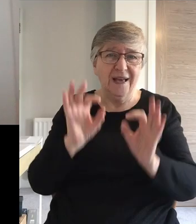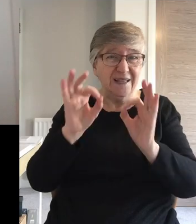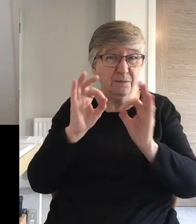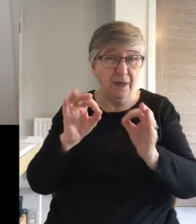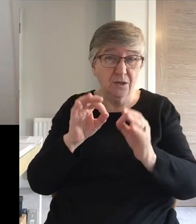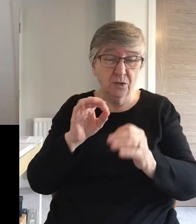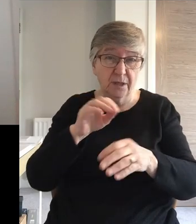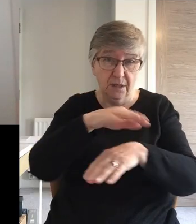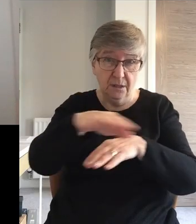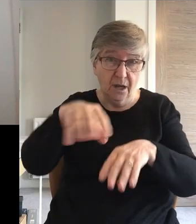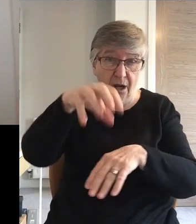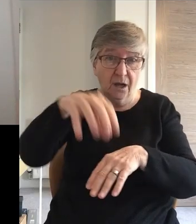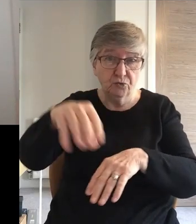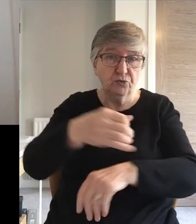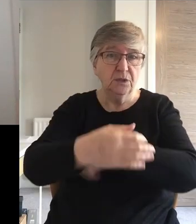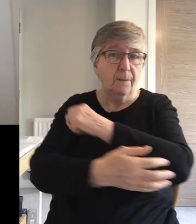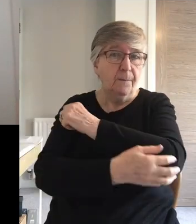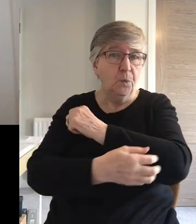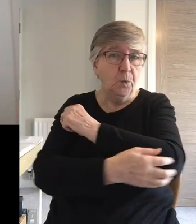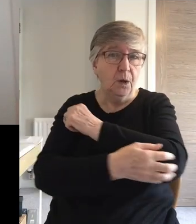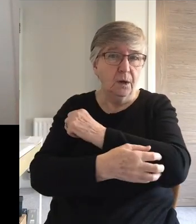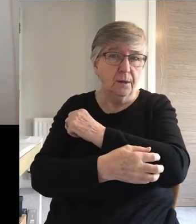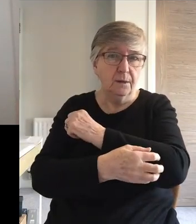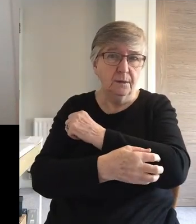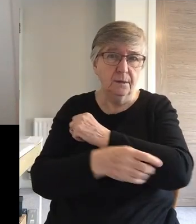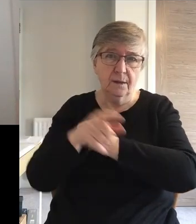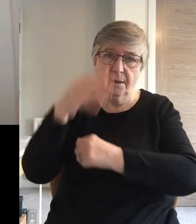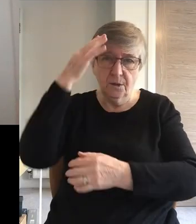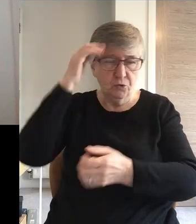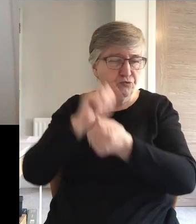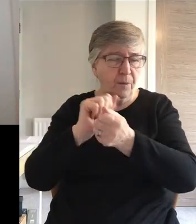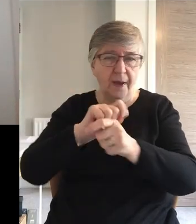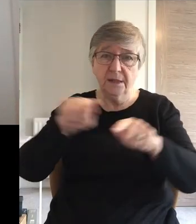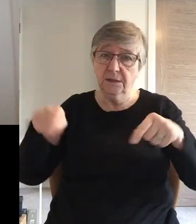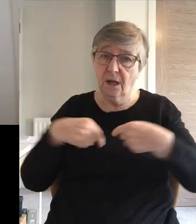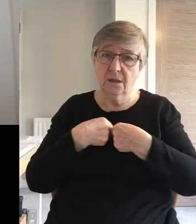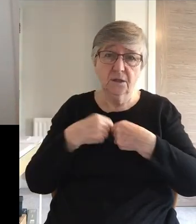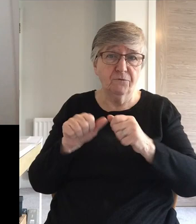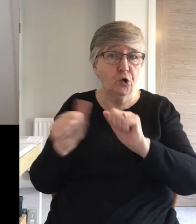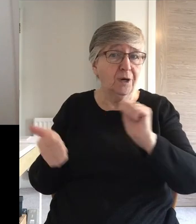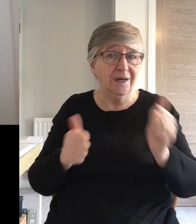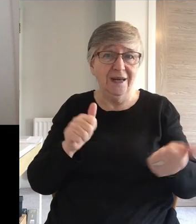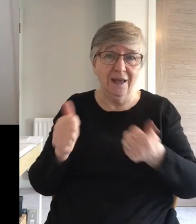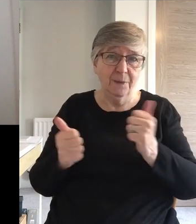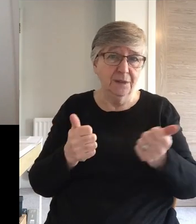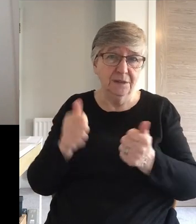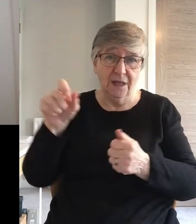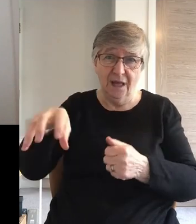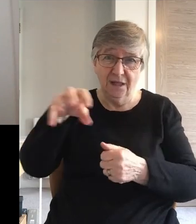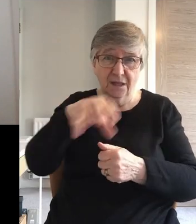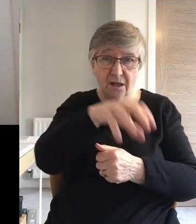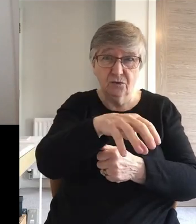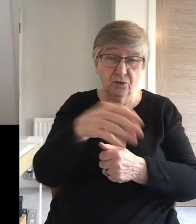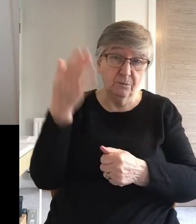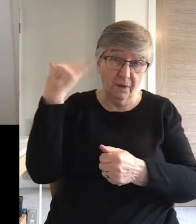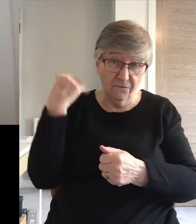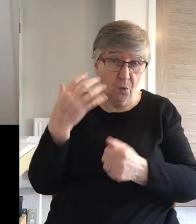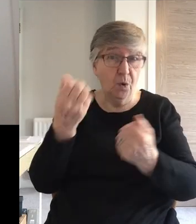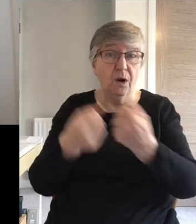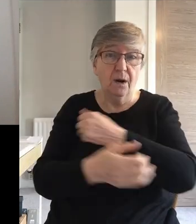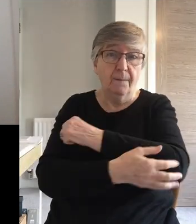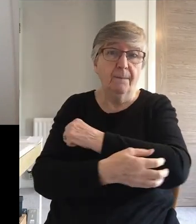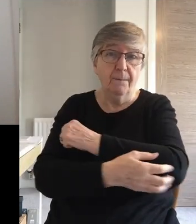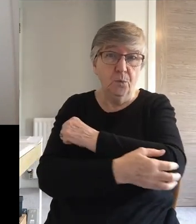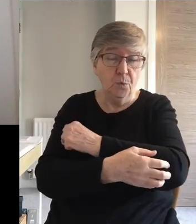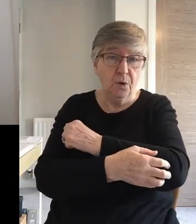to the poorer countries. This reminds us of our neighbours in countries already struggling with poverty,